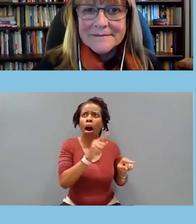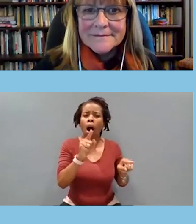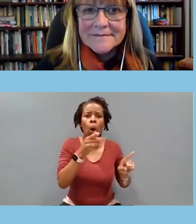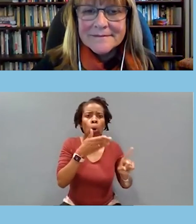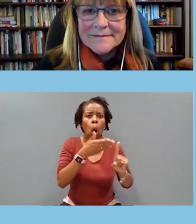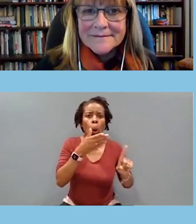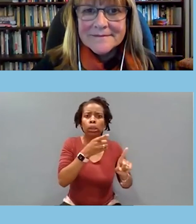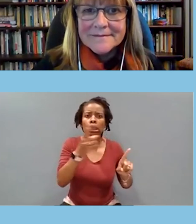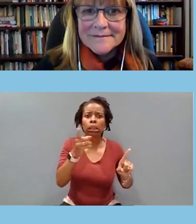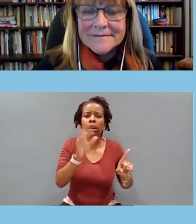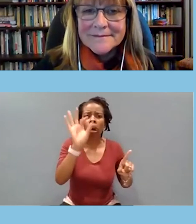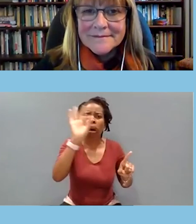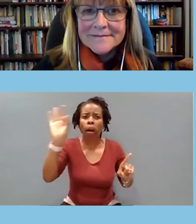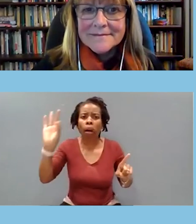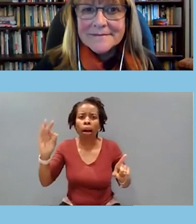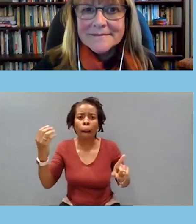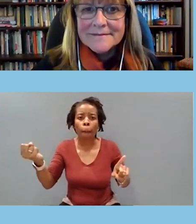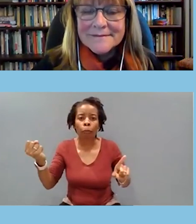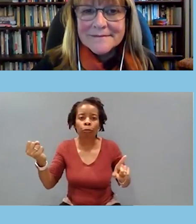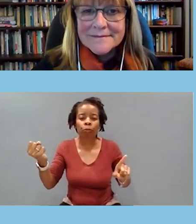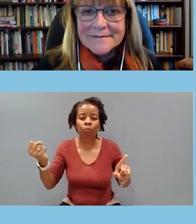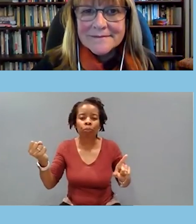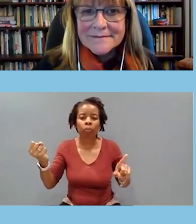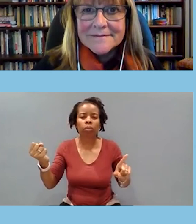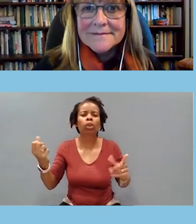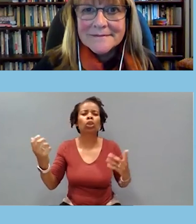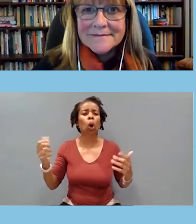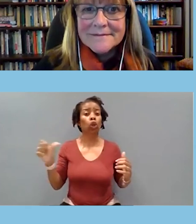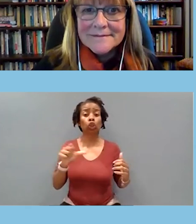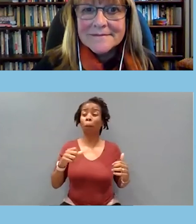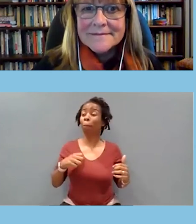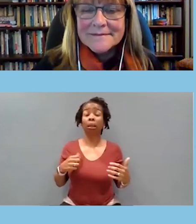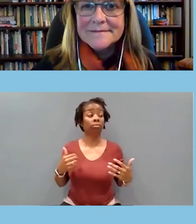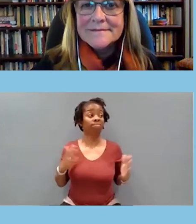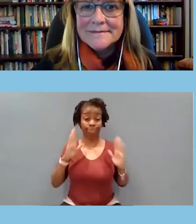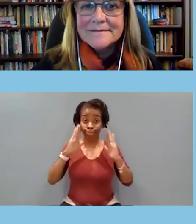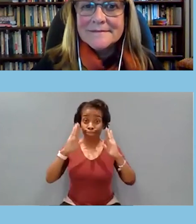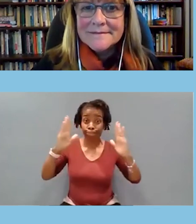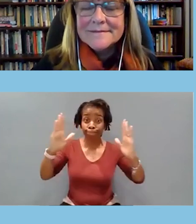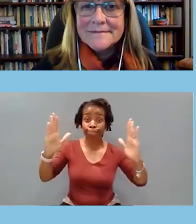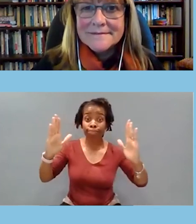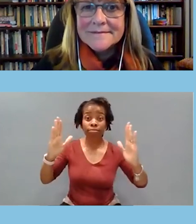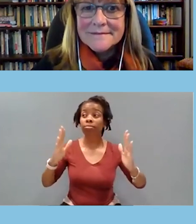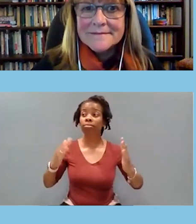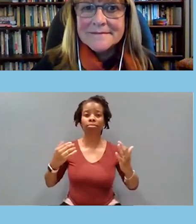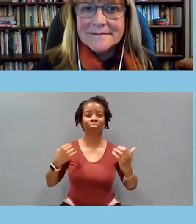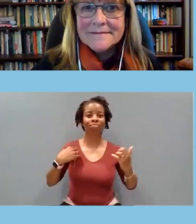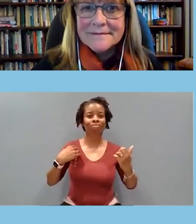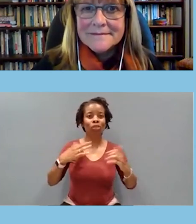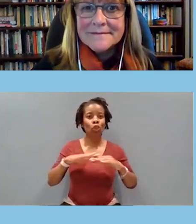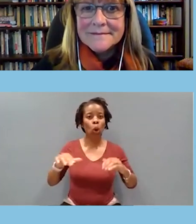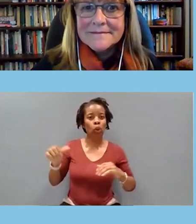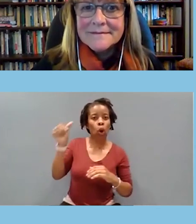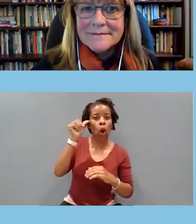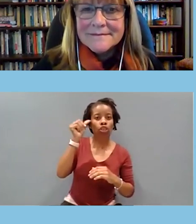We need to kind of experience it as immaterial and not be conscious of it. And I suppose that's where your kind of thinking about access